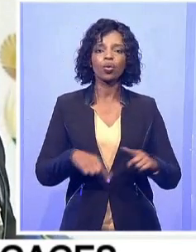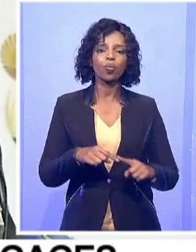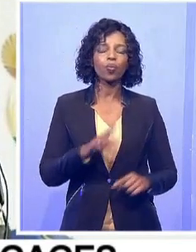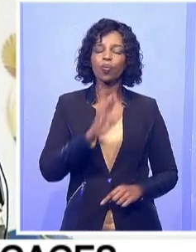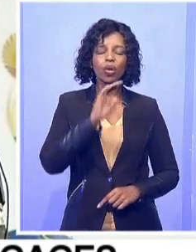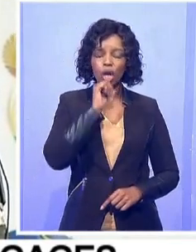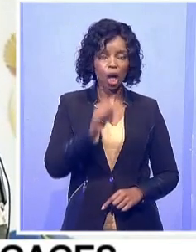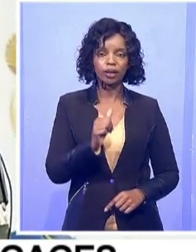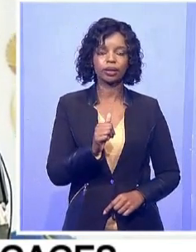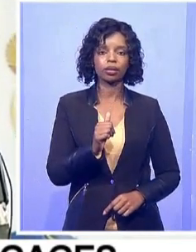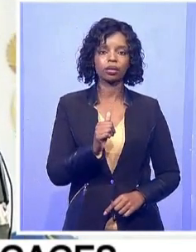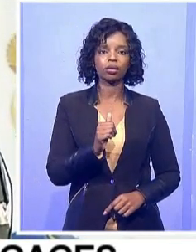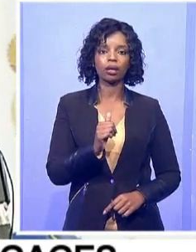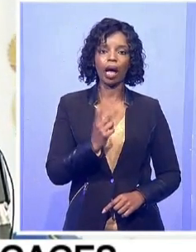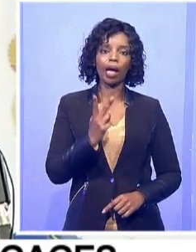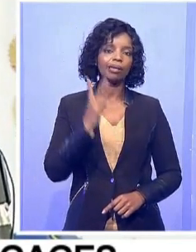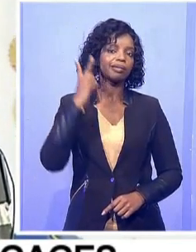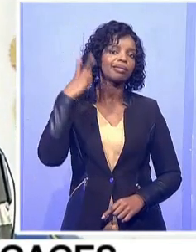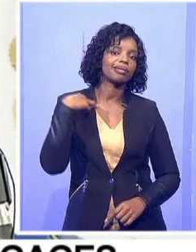disappoint